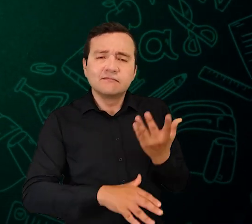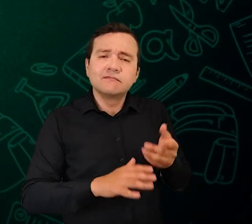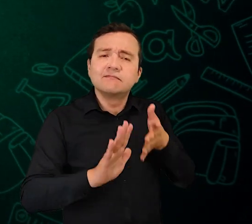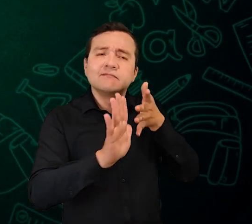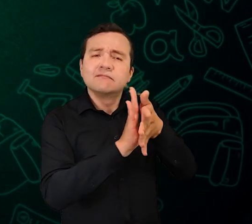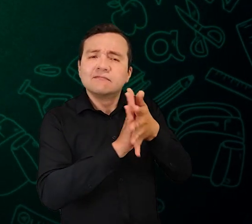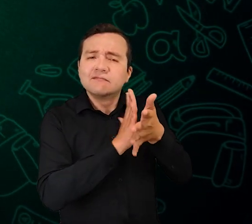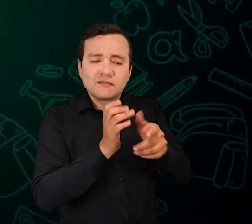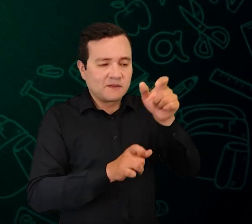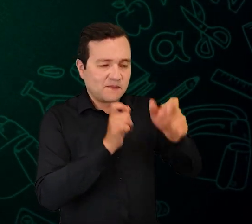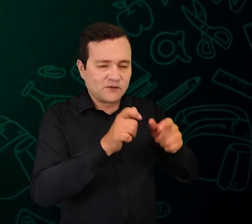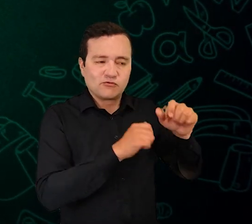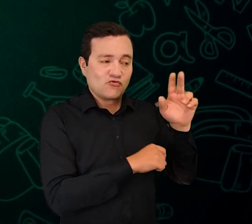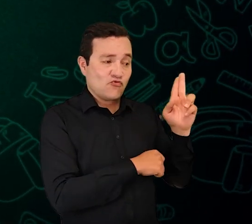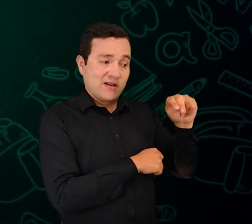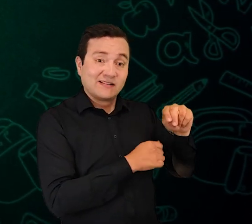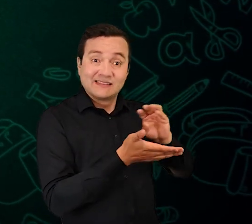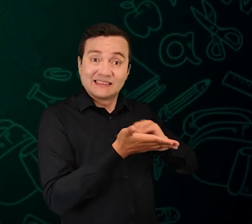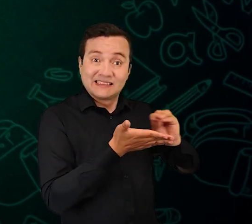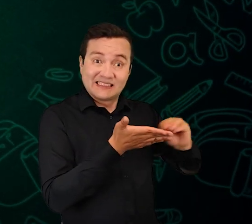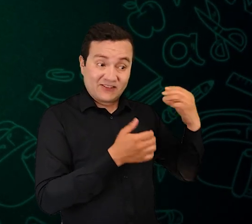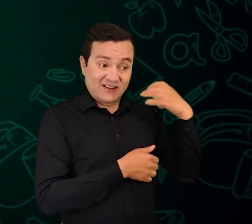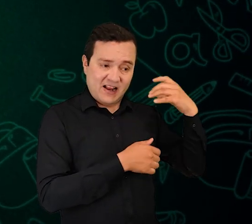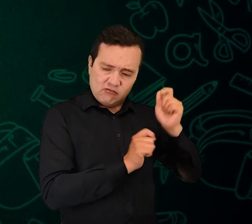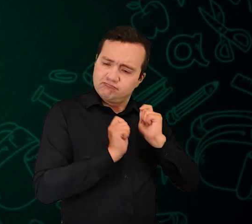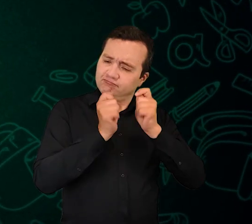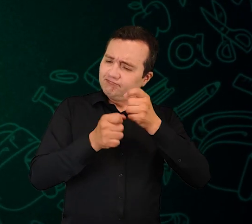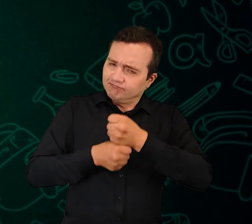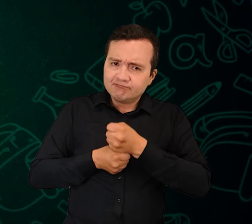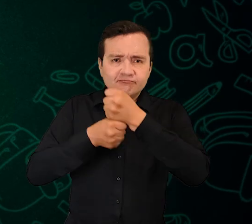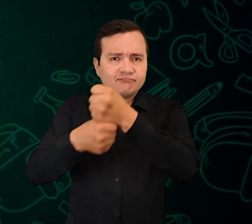Produced by the United Nations Secretary General's Special